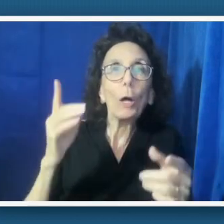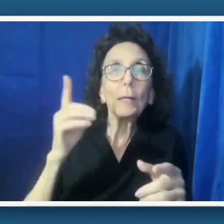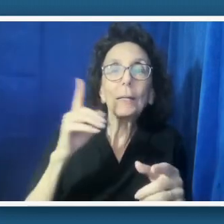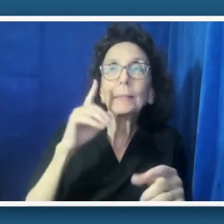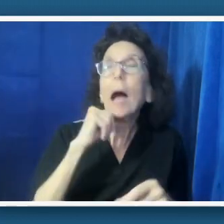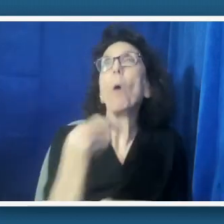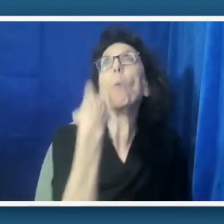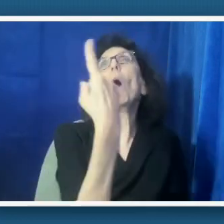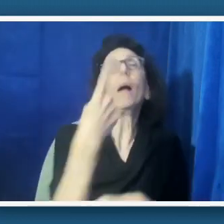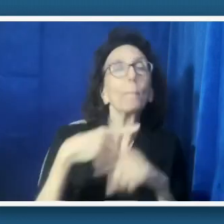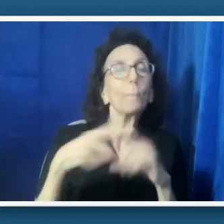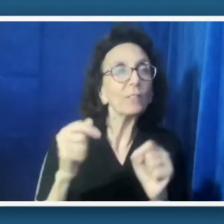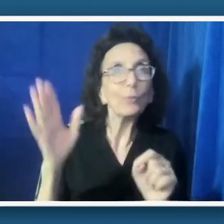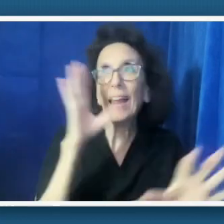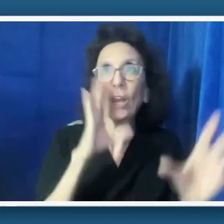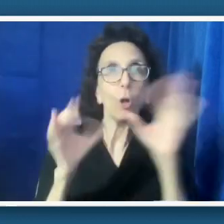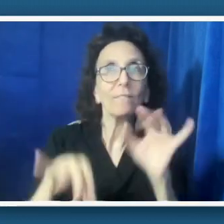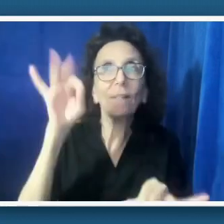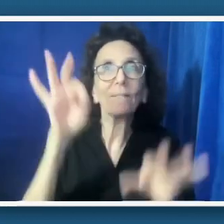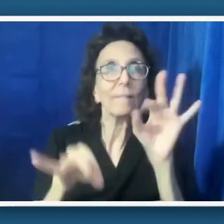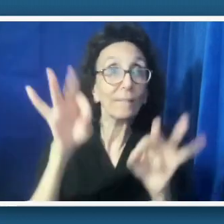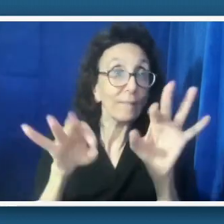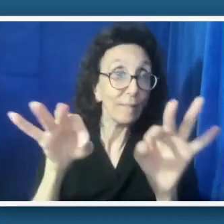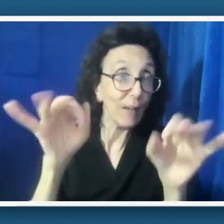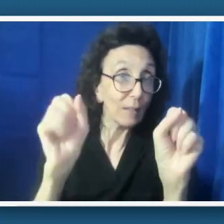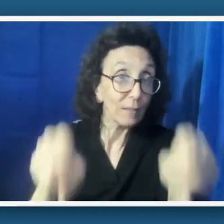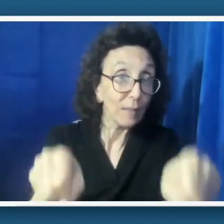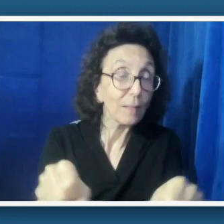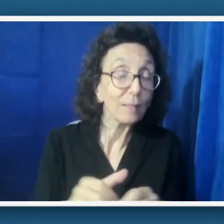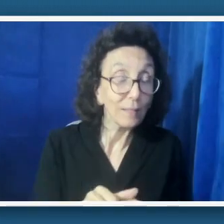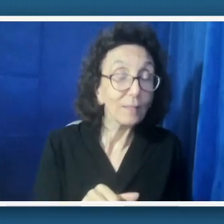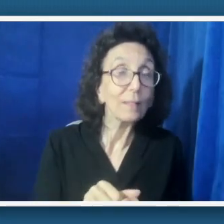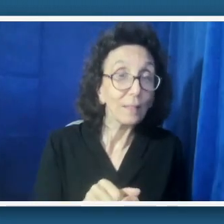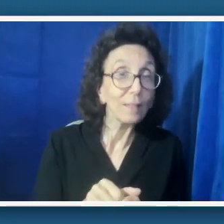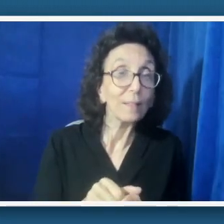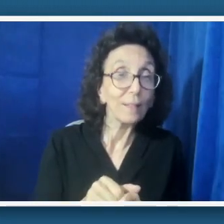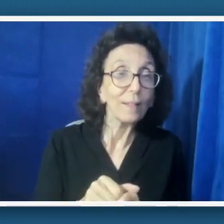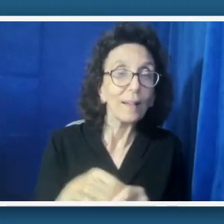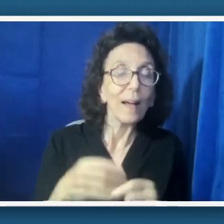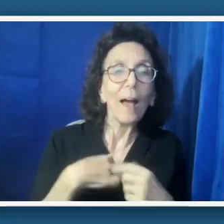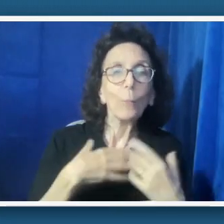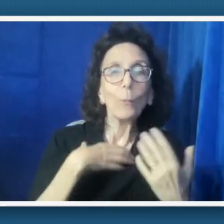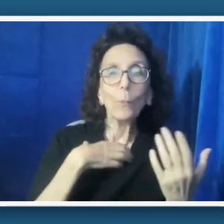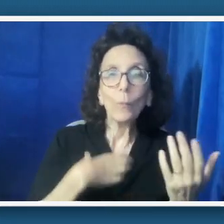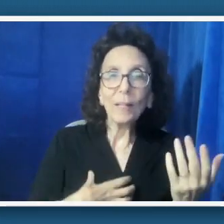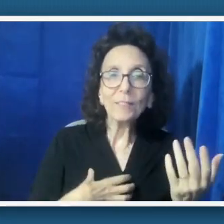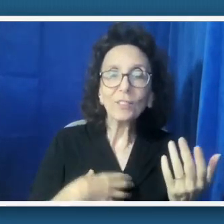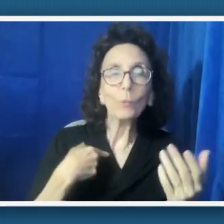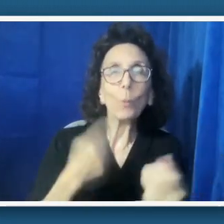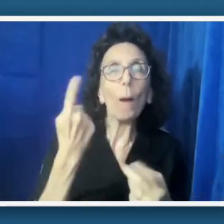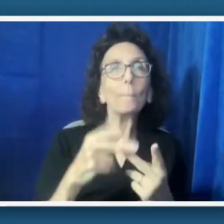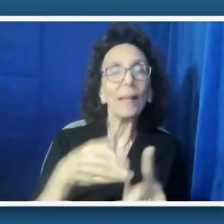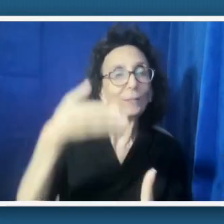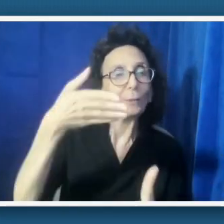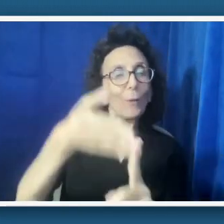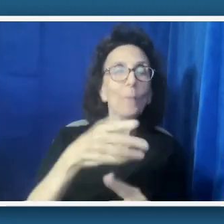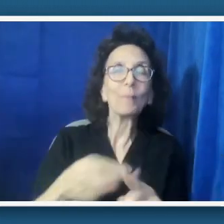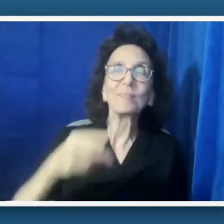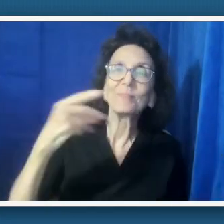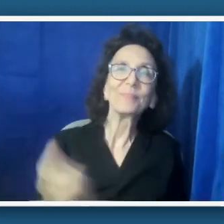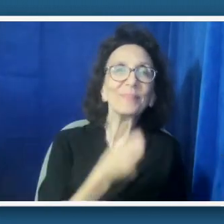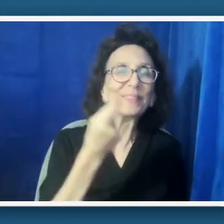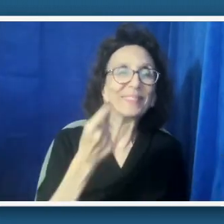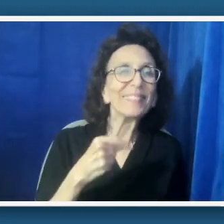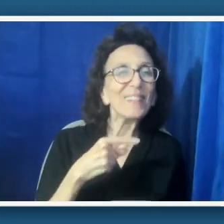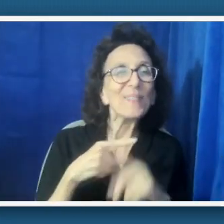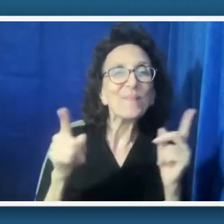from different sources. And I wish that there were something that were sort of one-stop shopping for that. But it is kind of, you kind of have